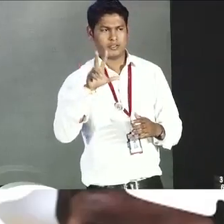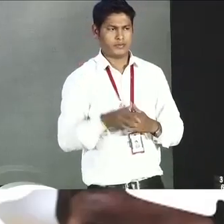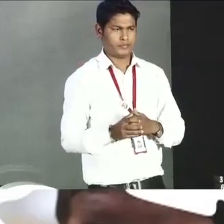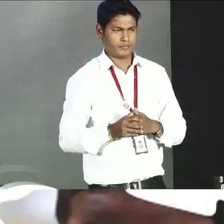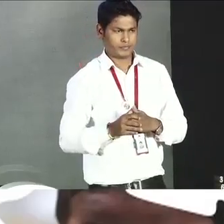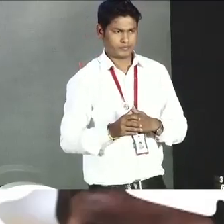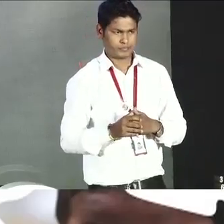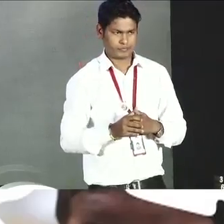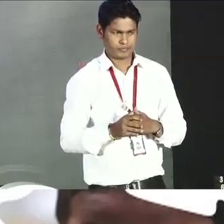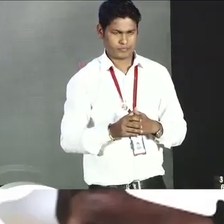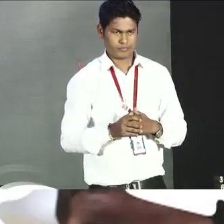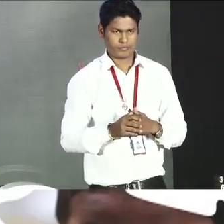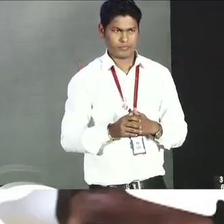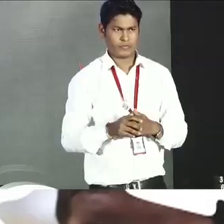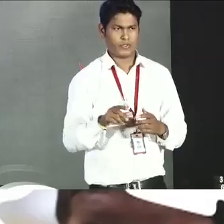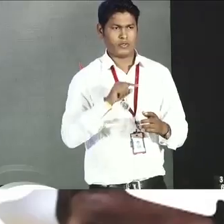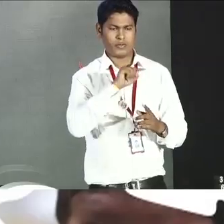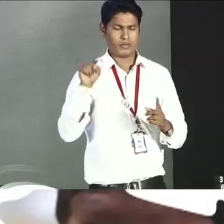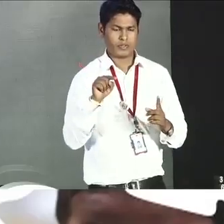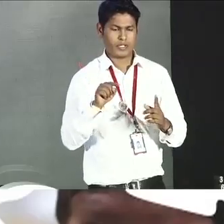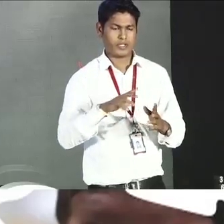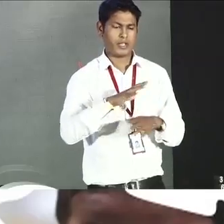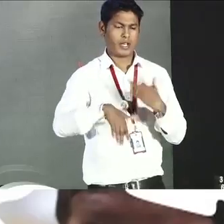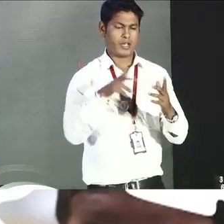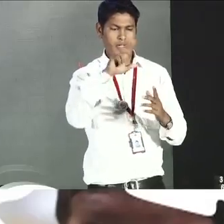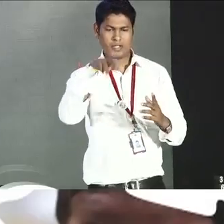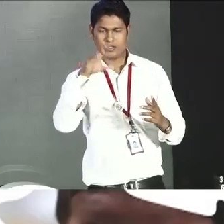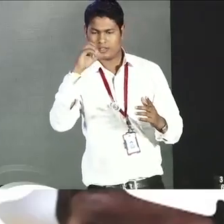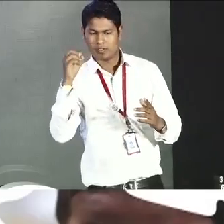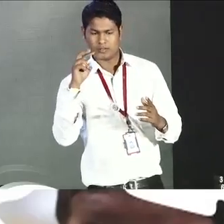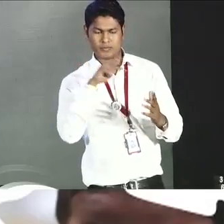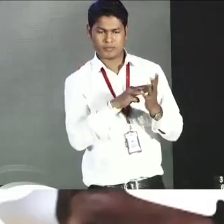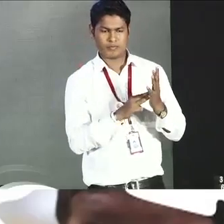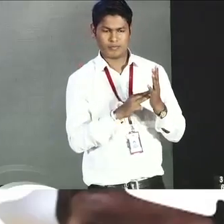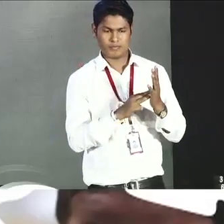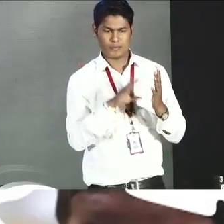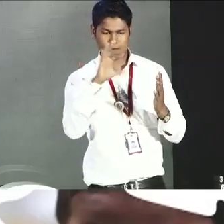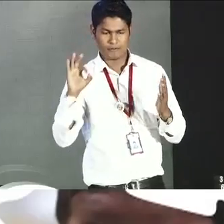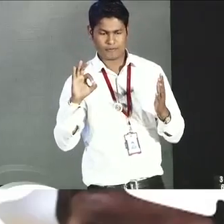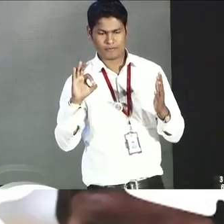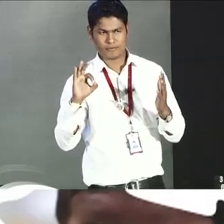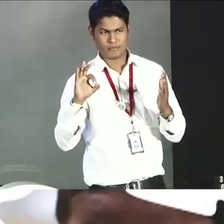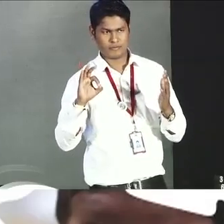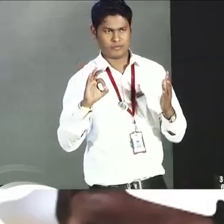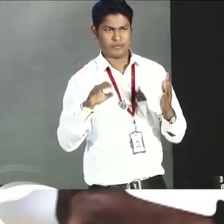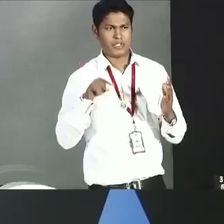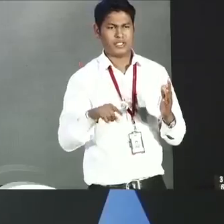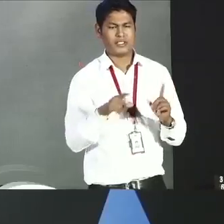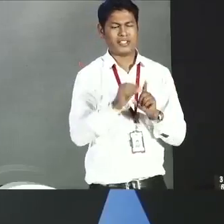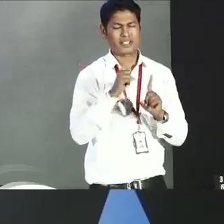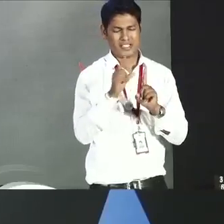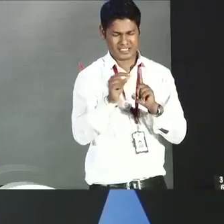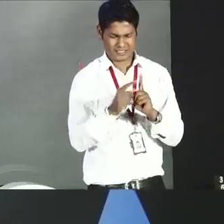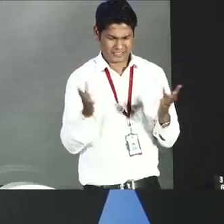of the studies here show that it might be getting as high as that. And in the past, it was 1 in 150. It doesn't really